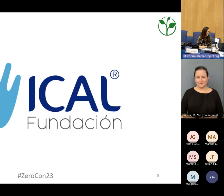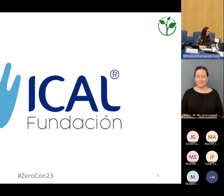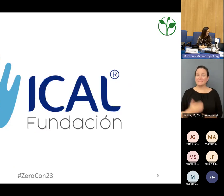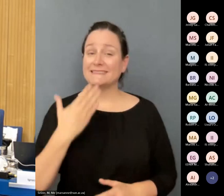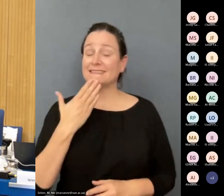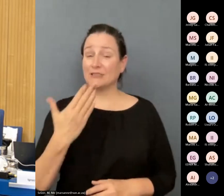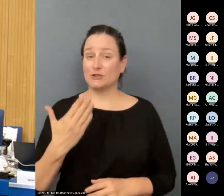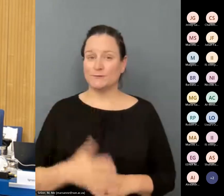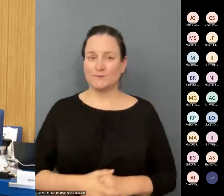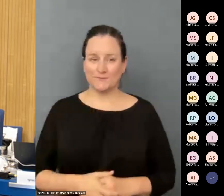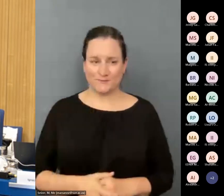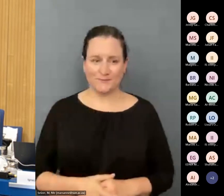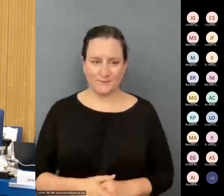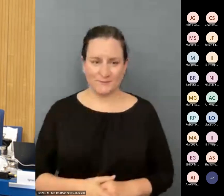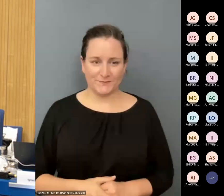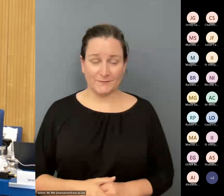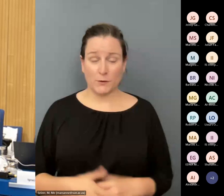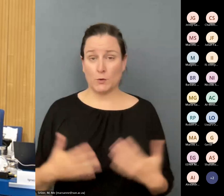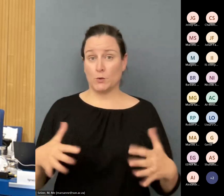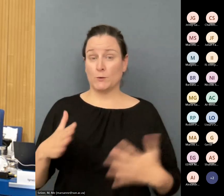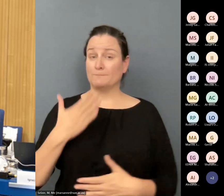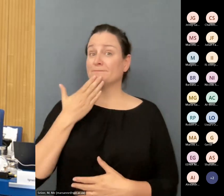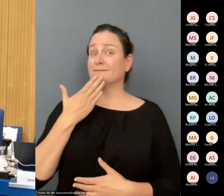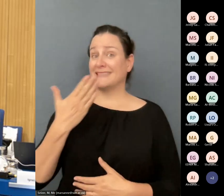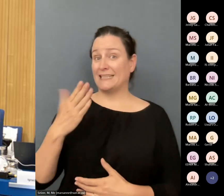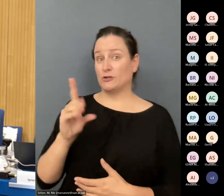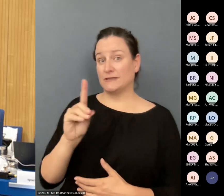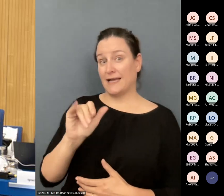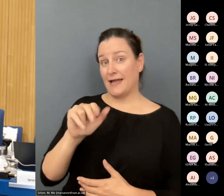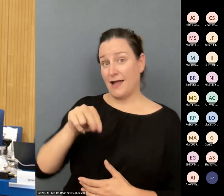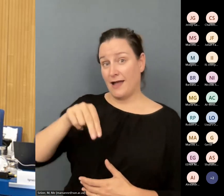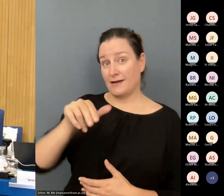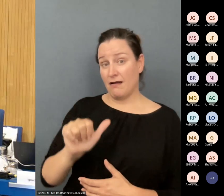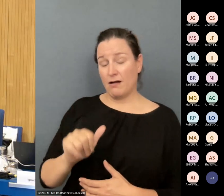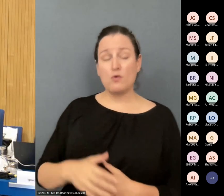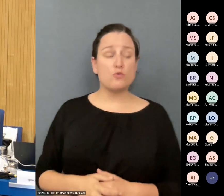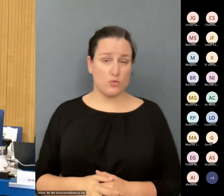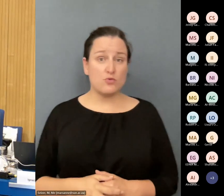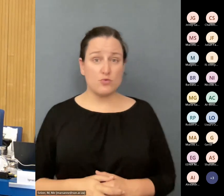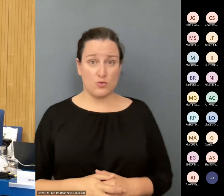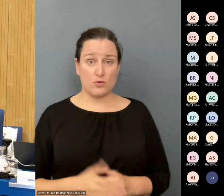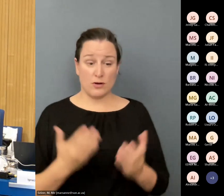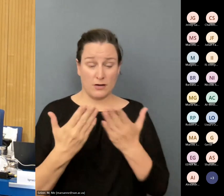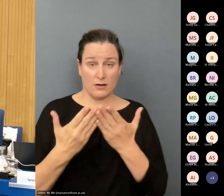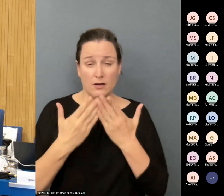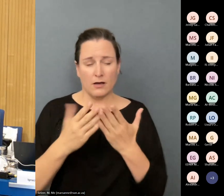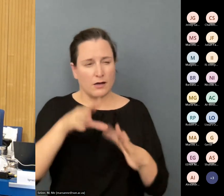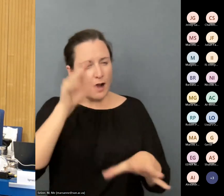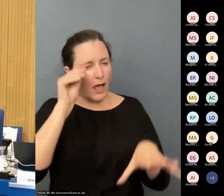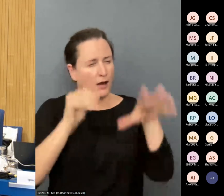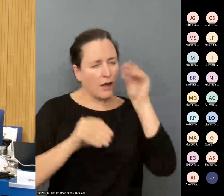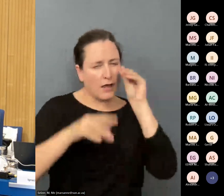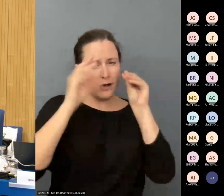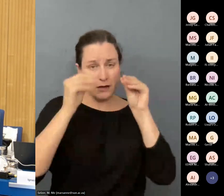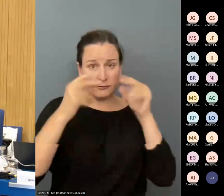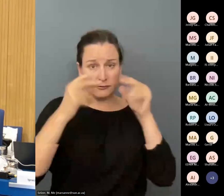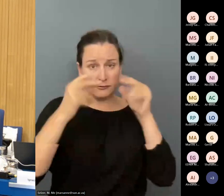Thank you, Diana. I have to say you never stop learning. And this is an interesting thing to hear,